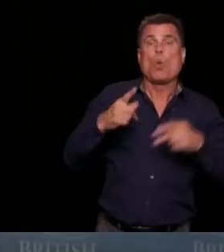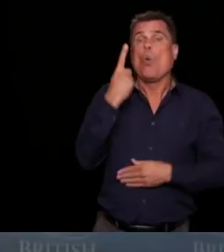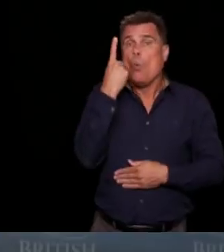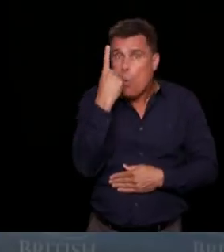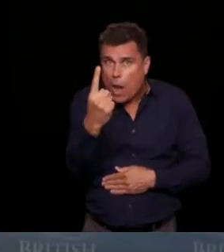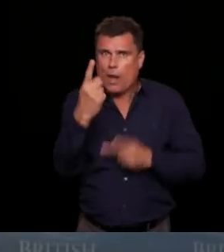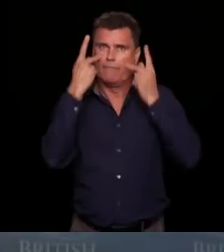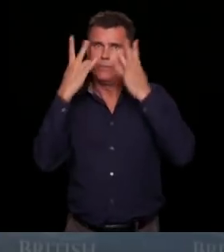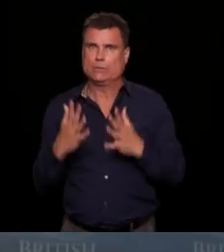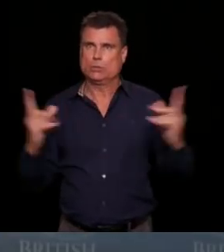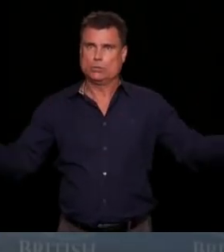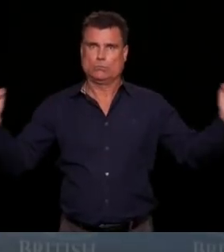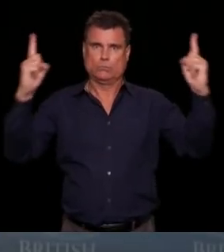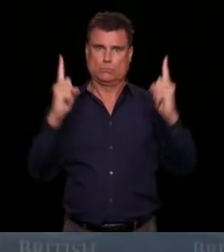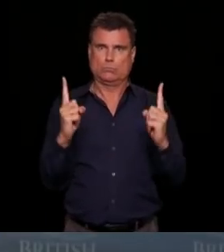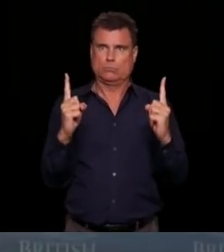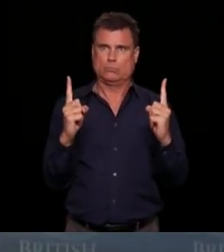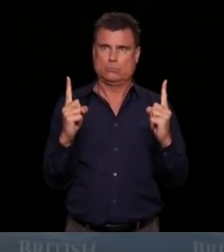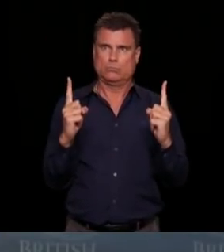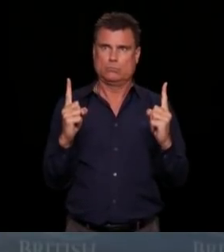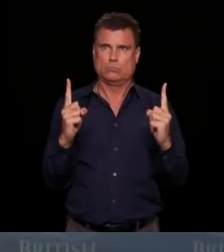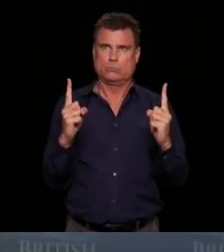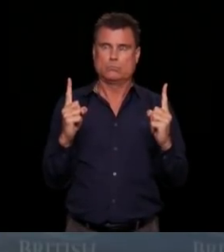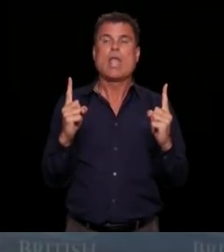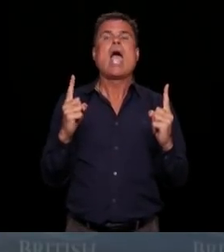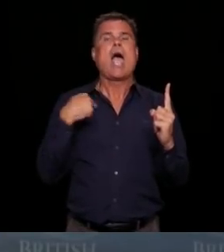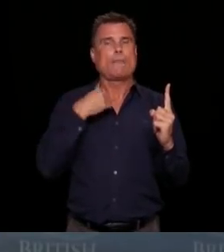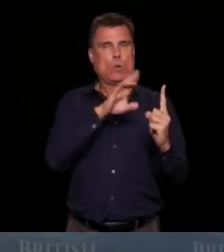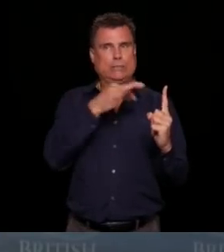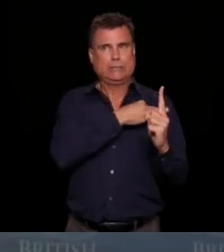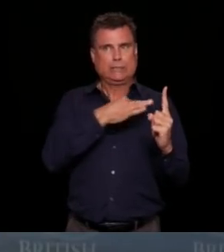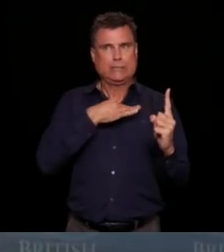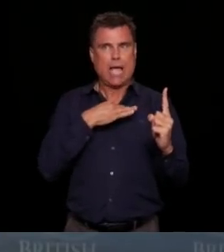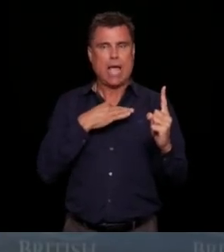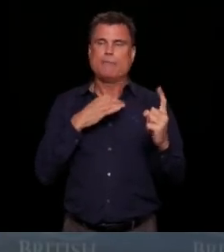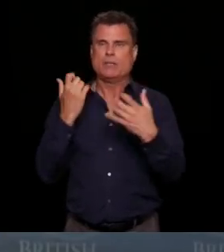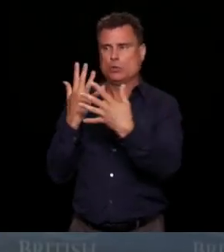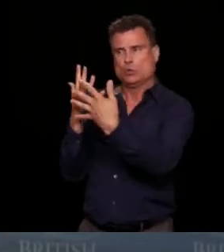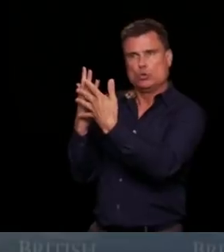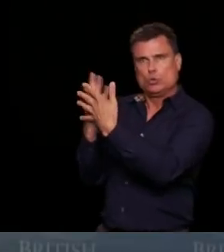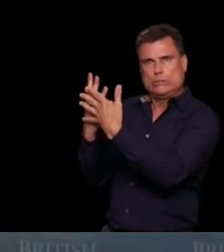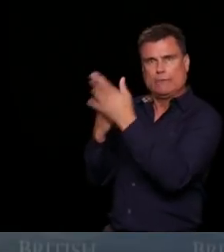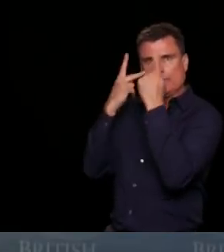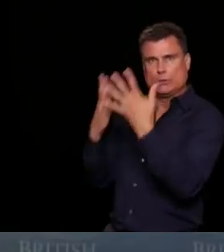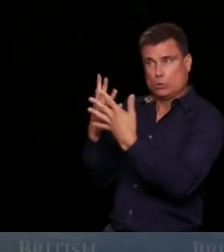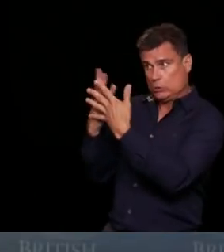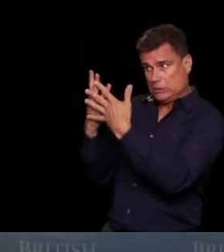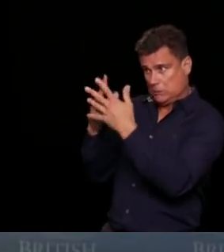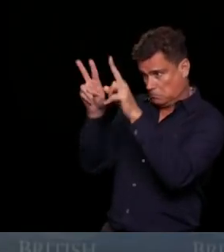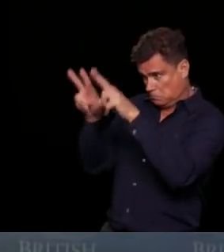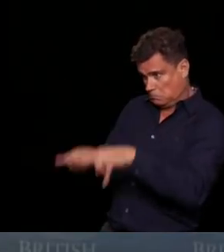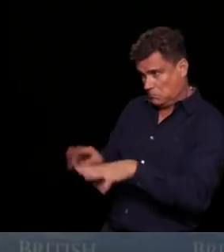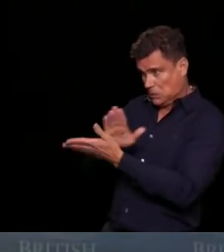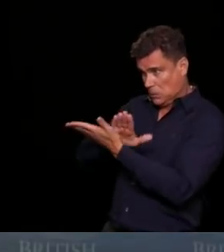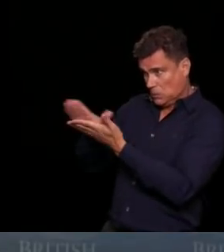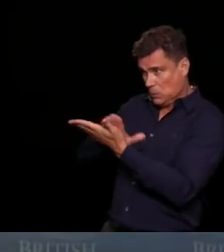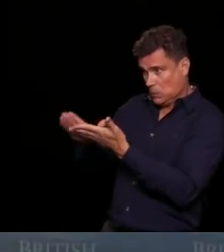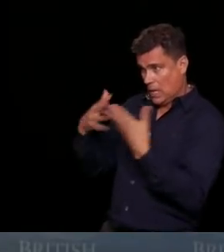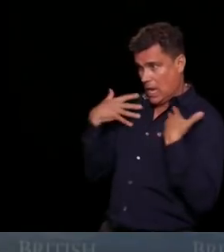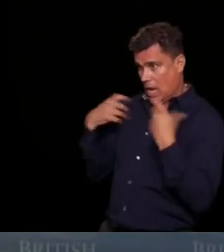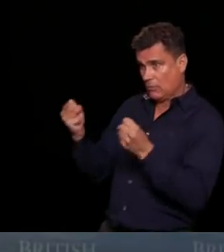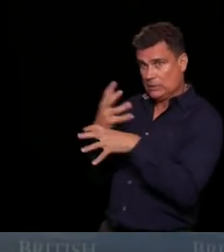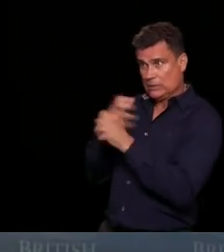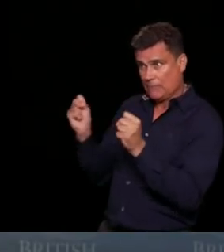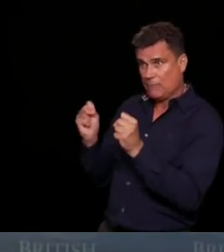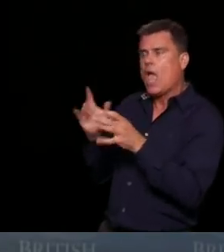their care home. The facilities will have dedicated staff person to screen people as they arrive and to provide guidance so the